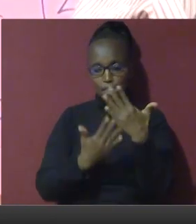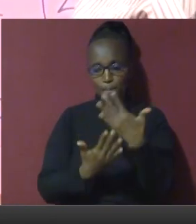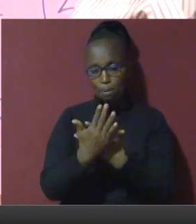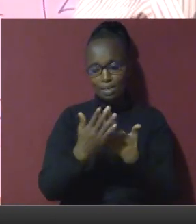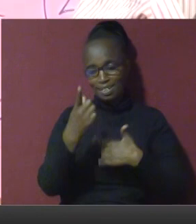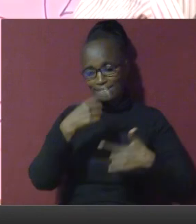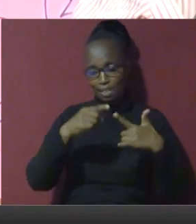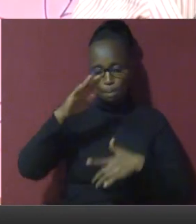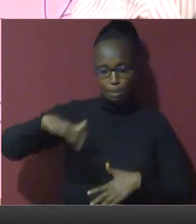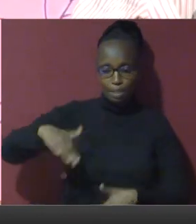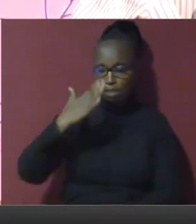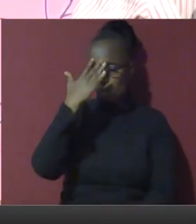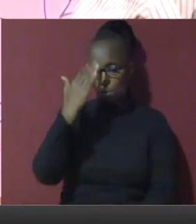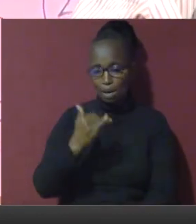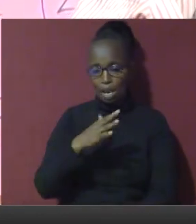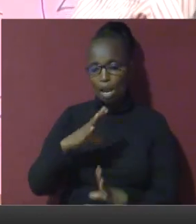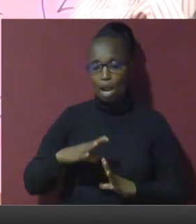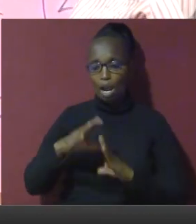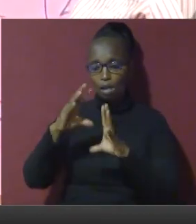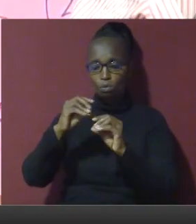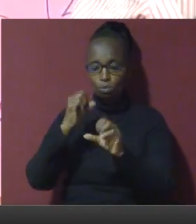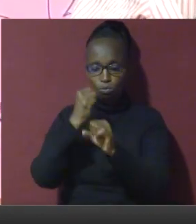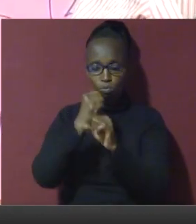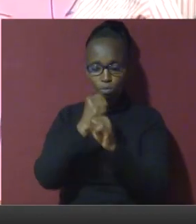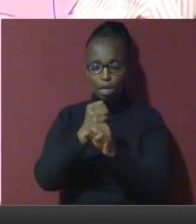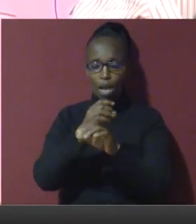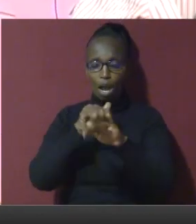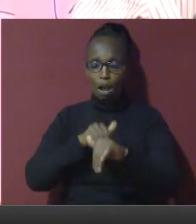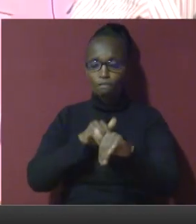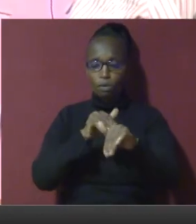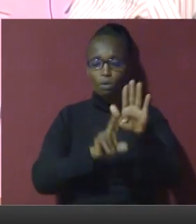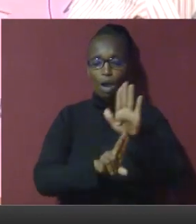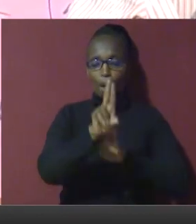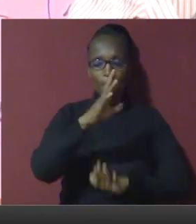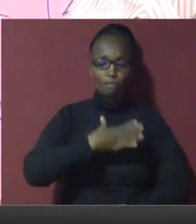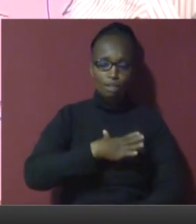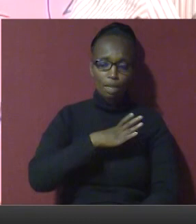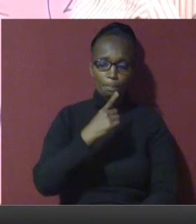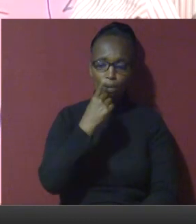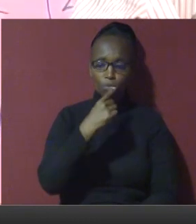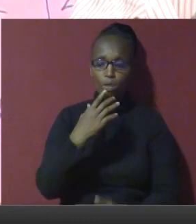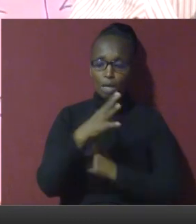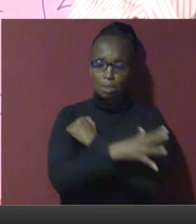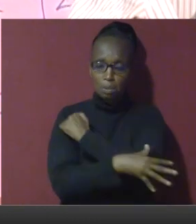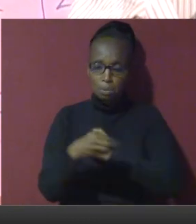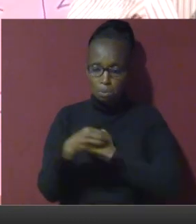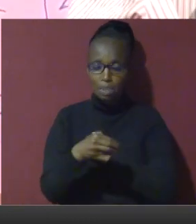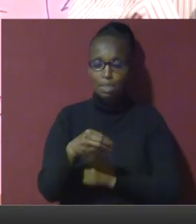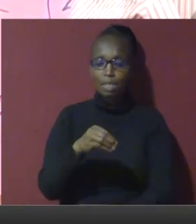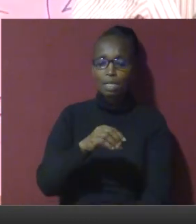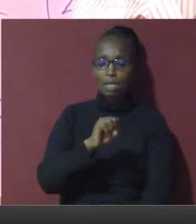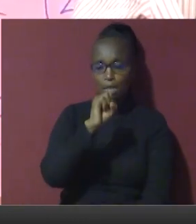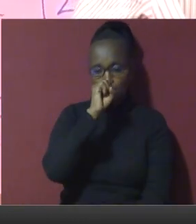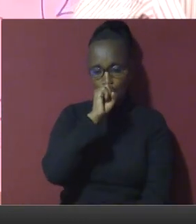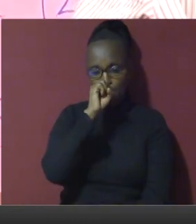because I had gone to follow up on issues of theft of livestock. There are guys who had stolen some pigs and sold them from some other end, and then there was